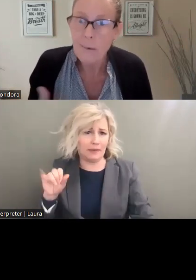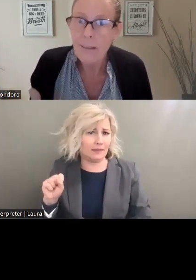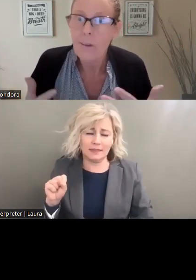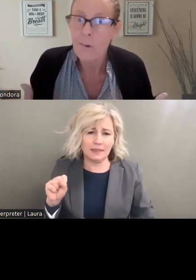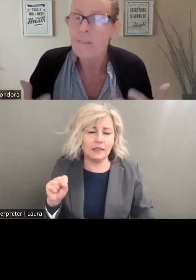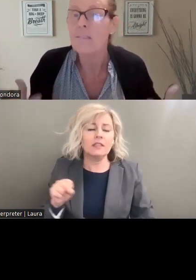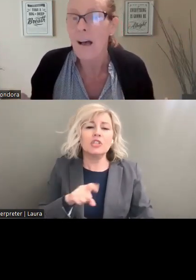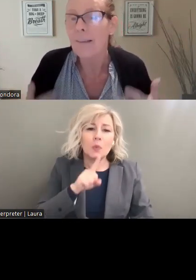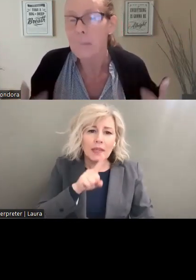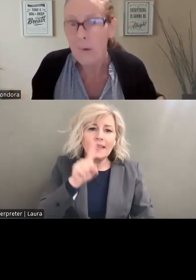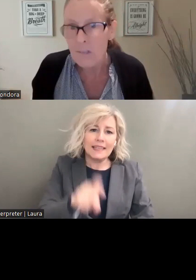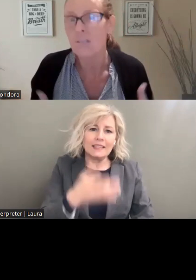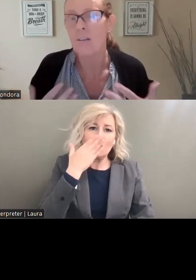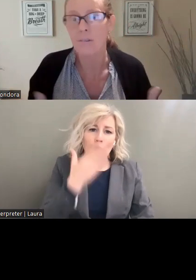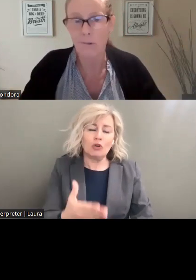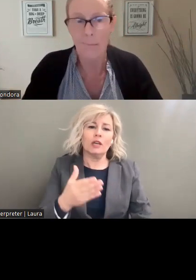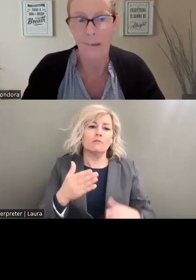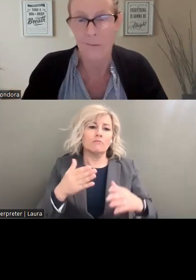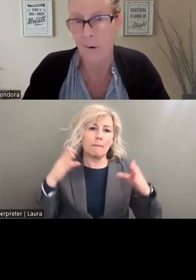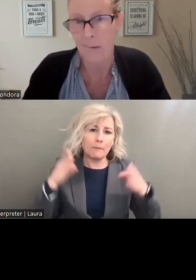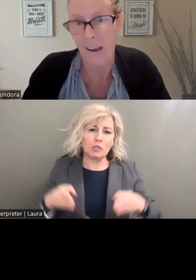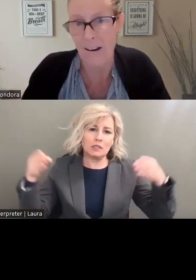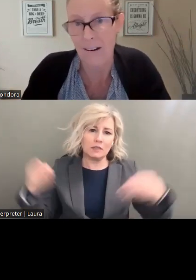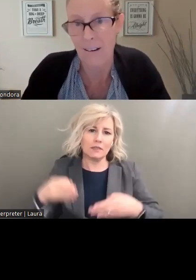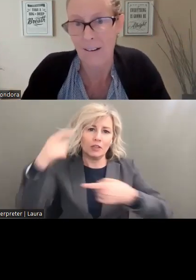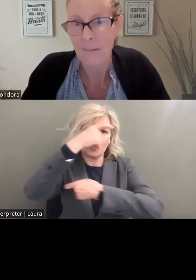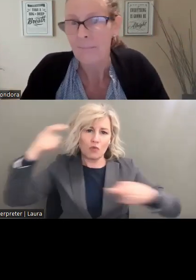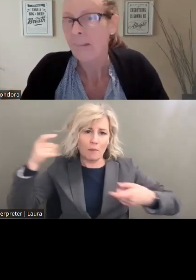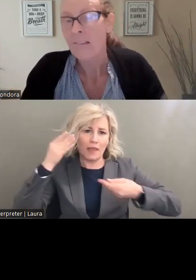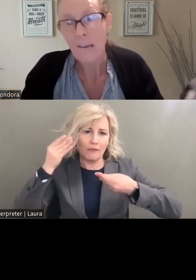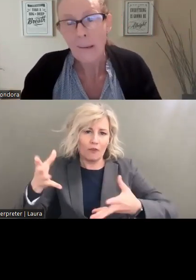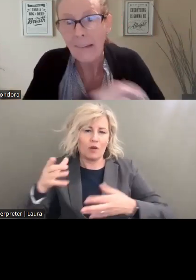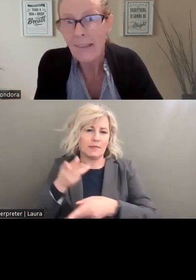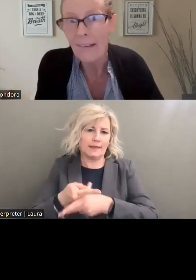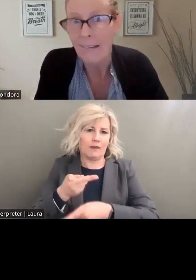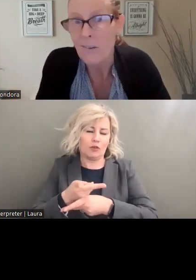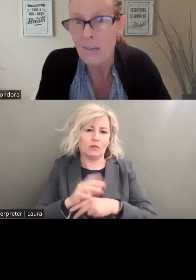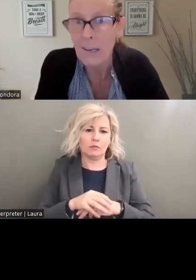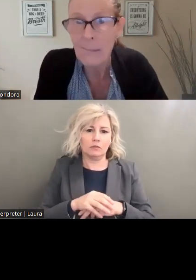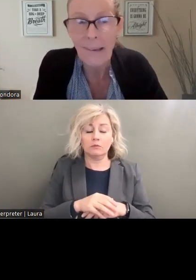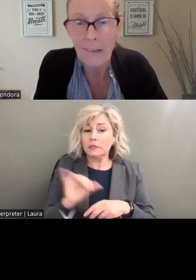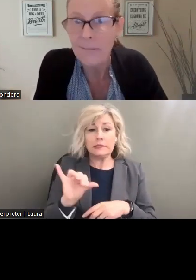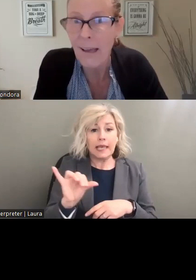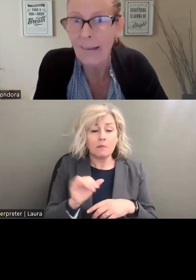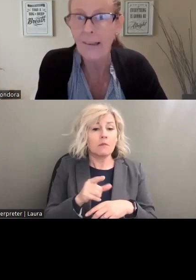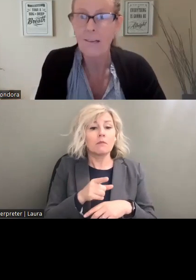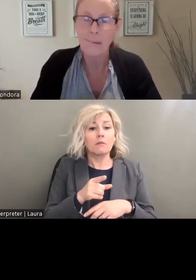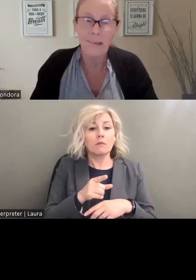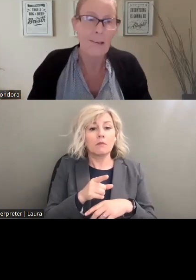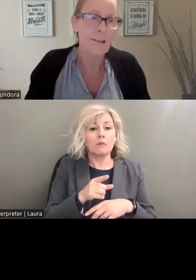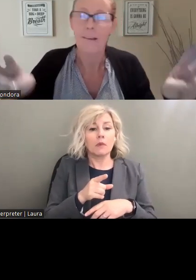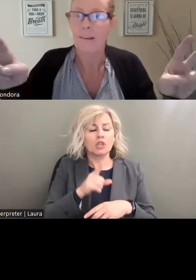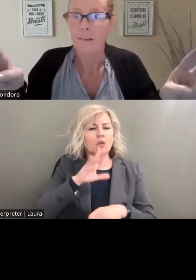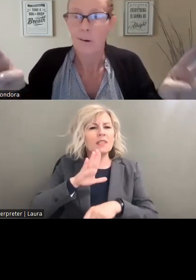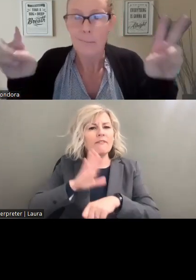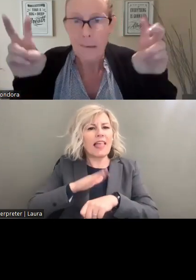needs really good, solid, person-centered, trauma-informed care. Same kind of thing. She had been getting flagged as